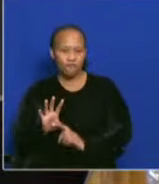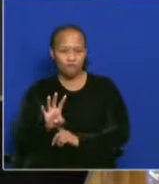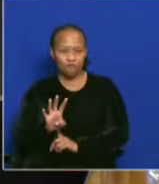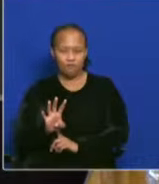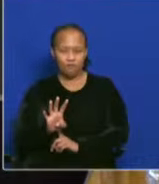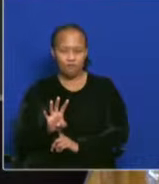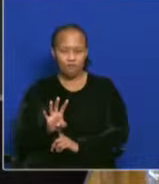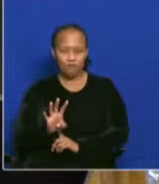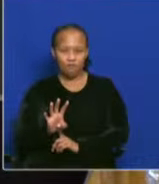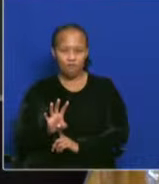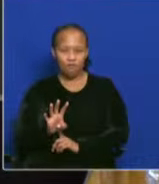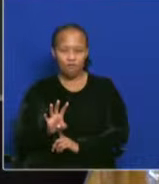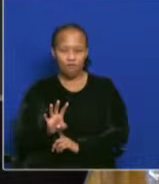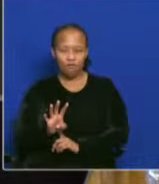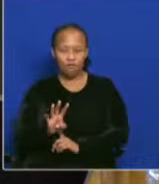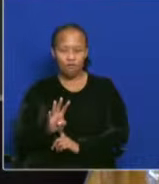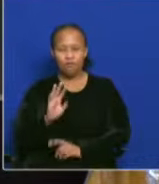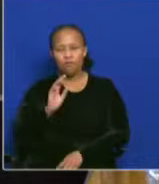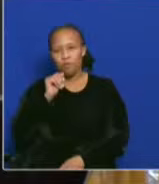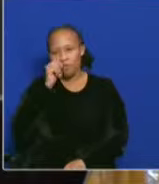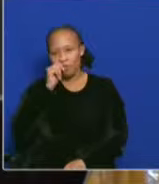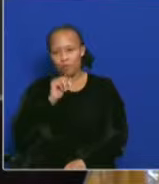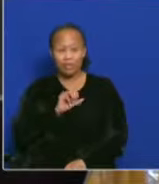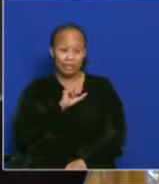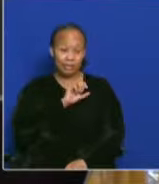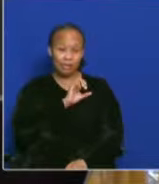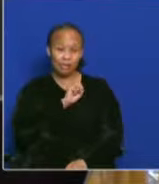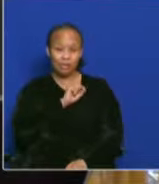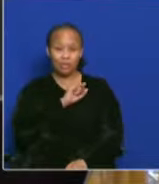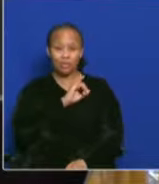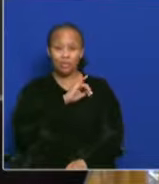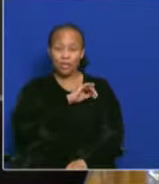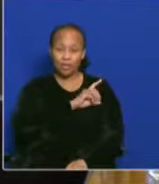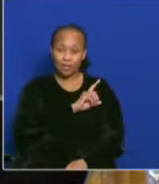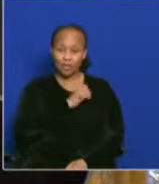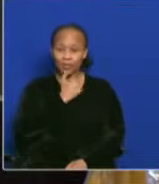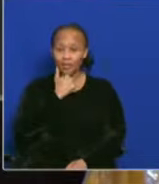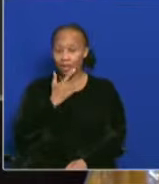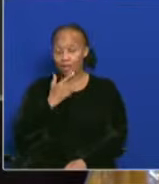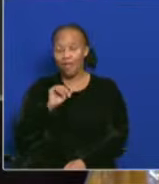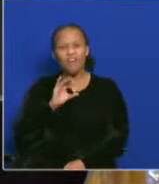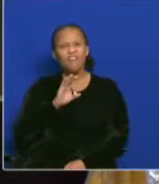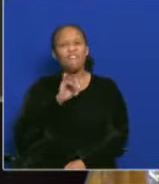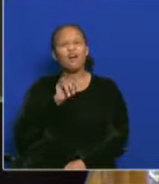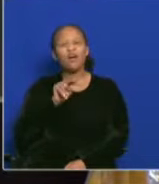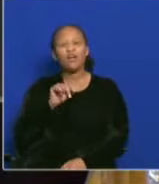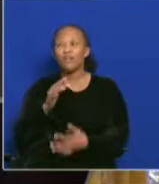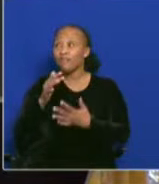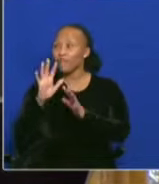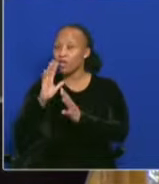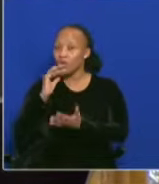Mr. Said says, did Fani confirm a time to collect the docs yet?